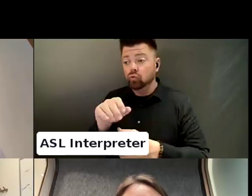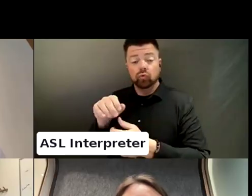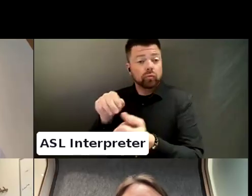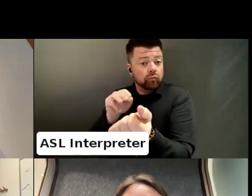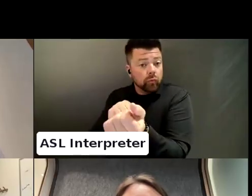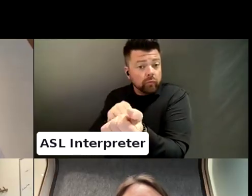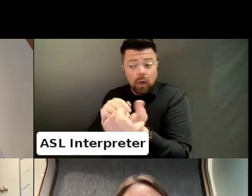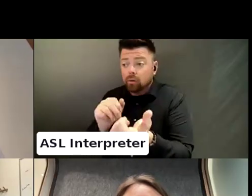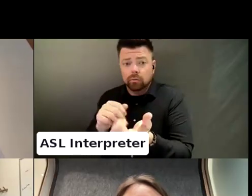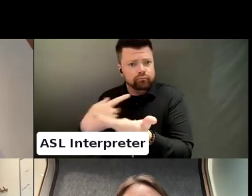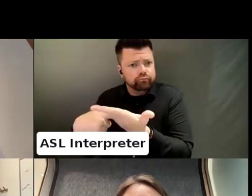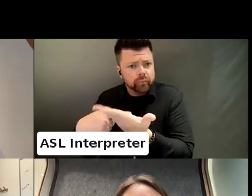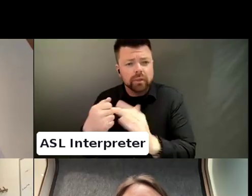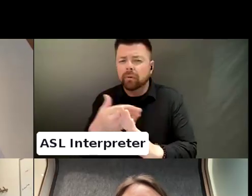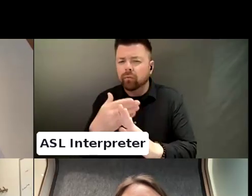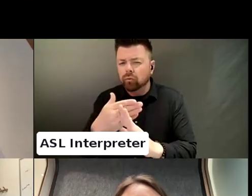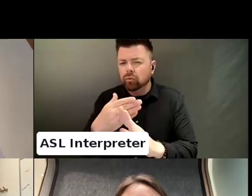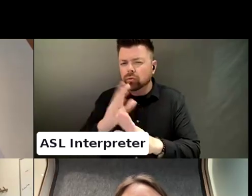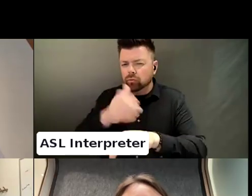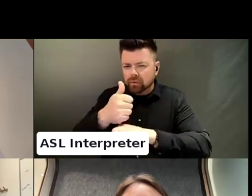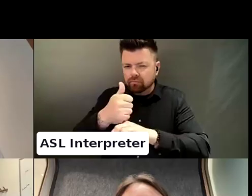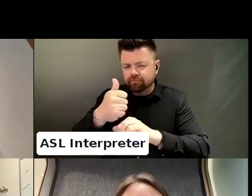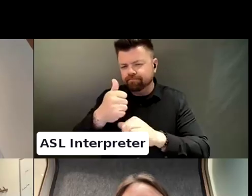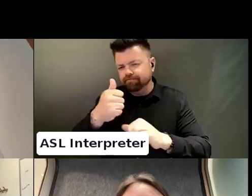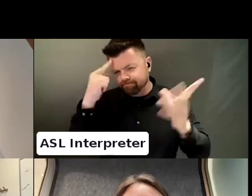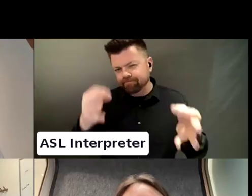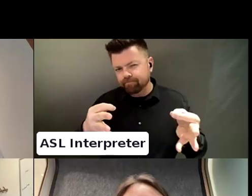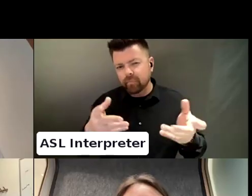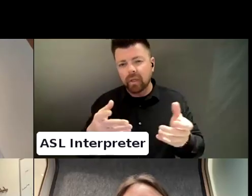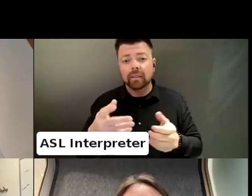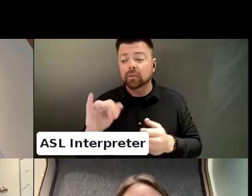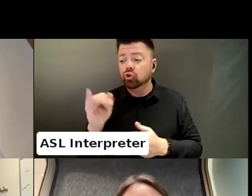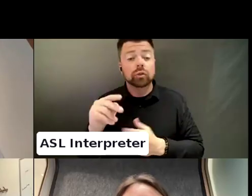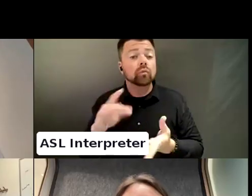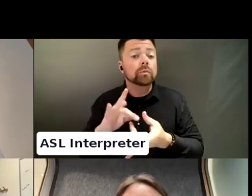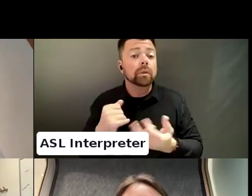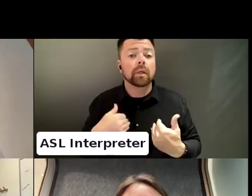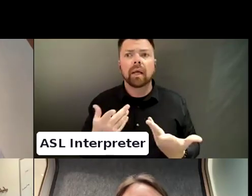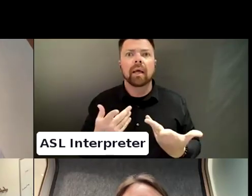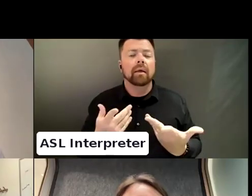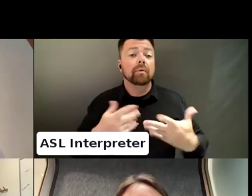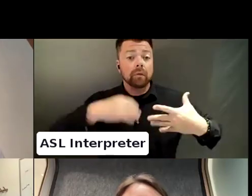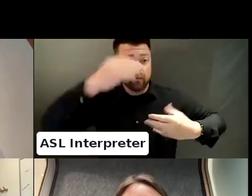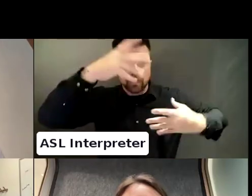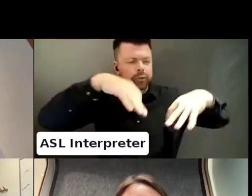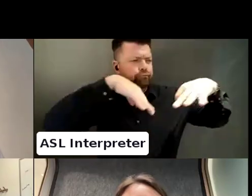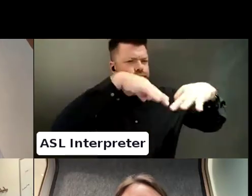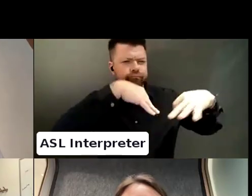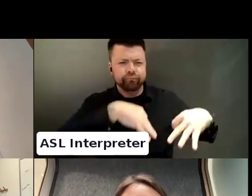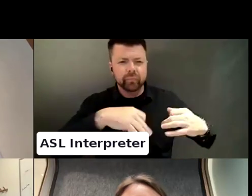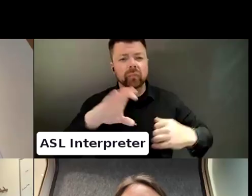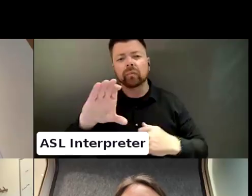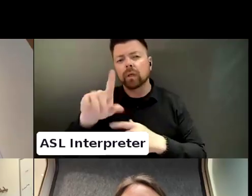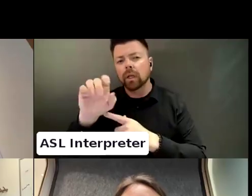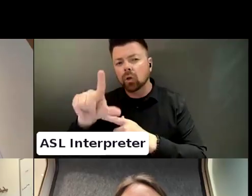And as Jen was saying, there are interpretations on these websites for the clinicaltrials.gov and